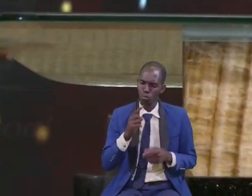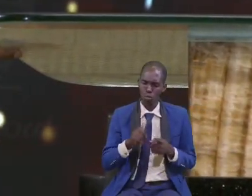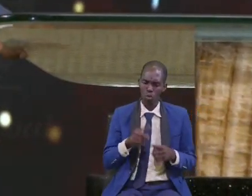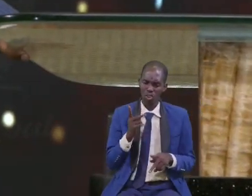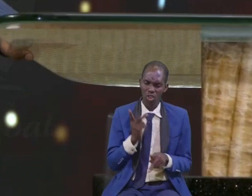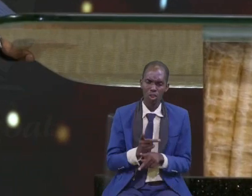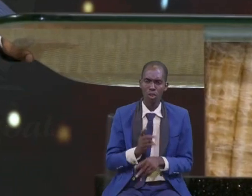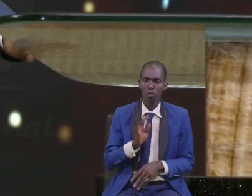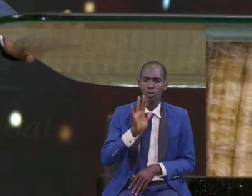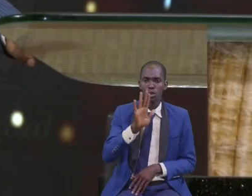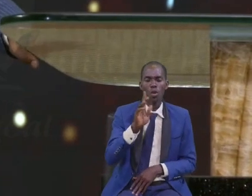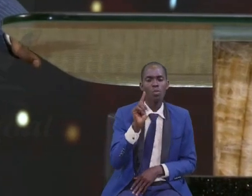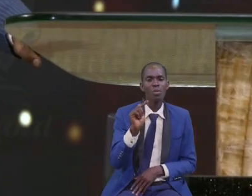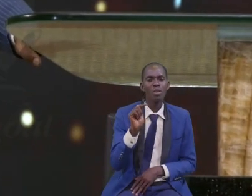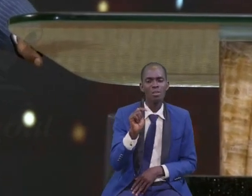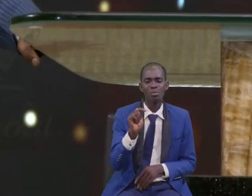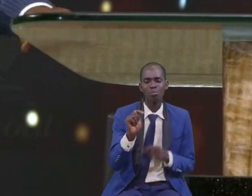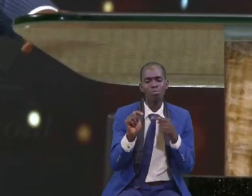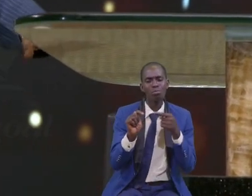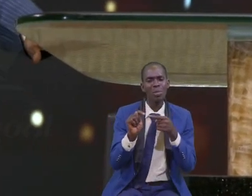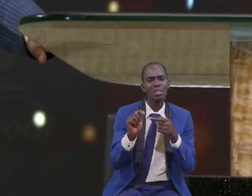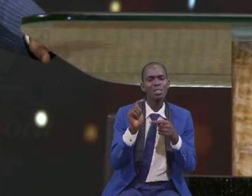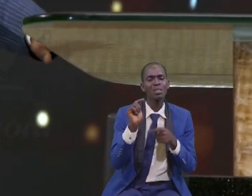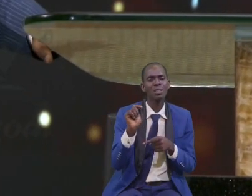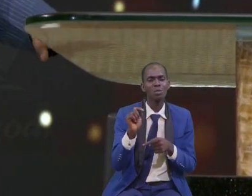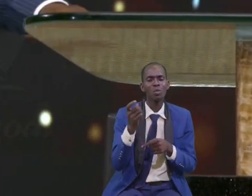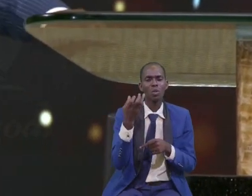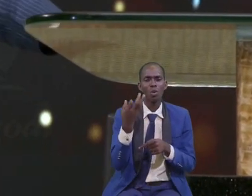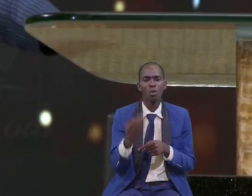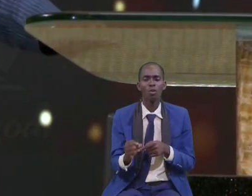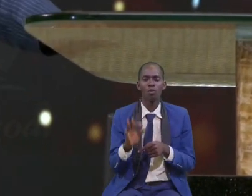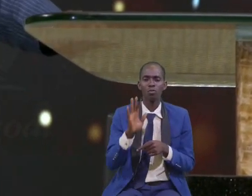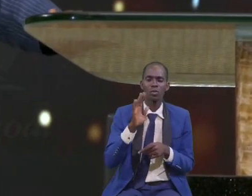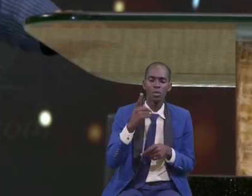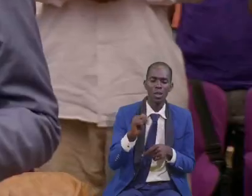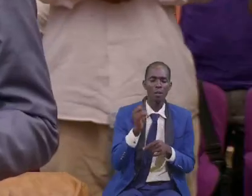The testimony of the faithful.